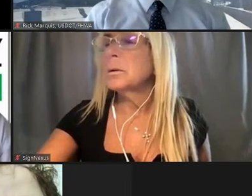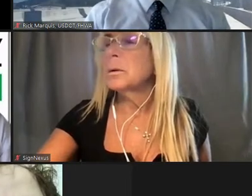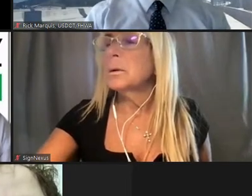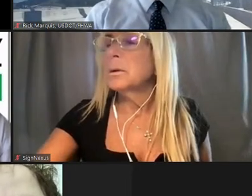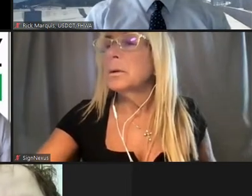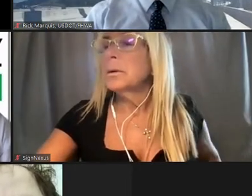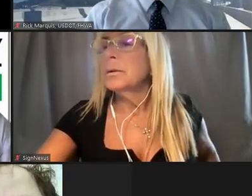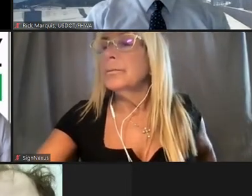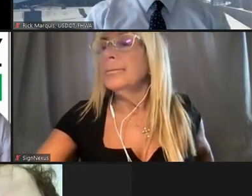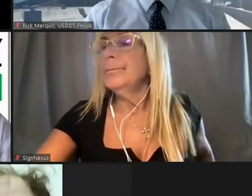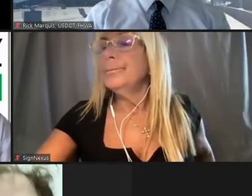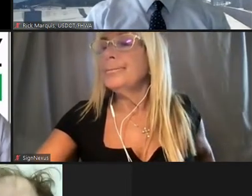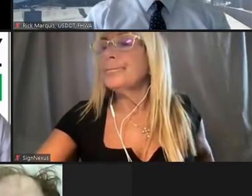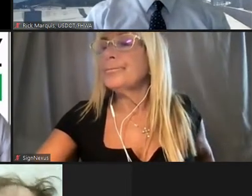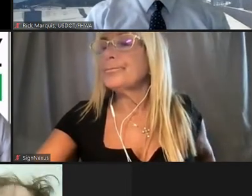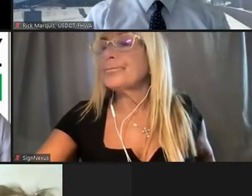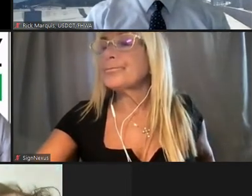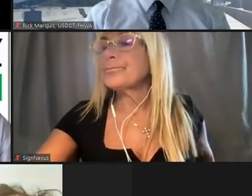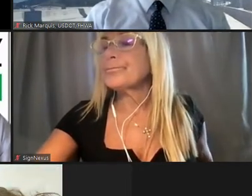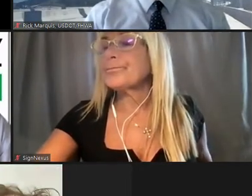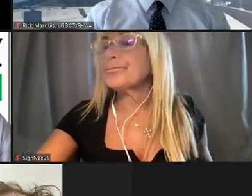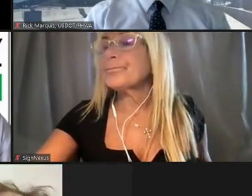we cannot hear you